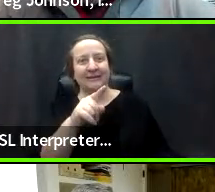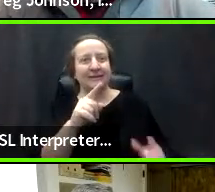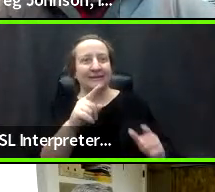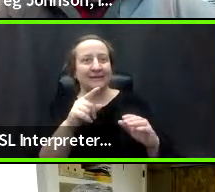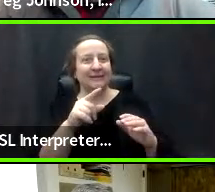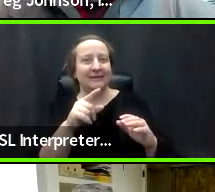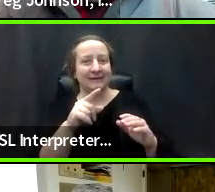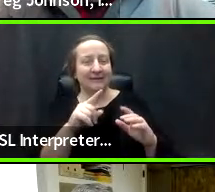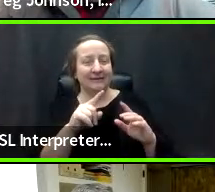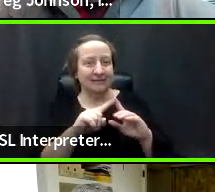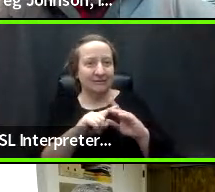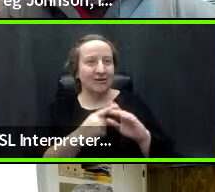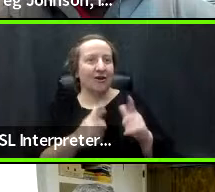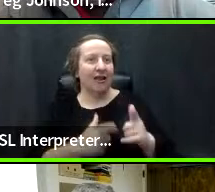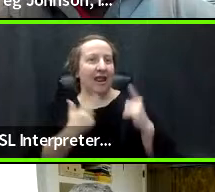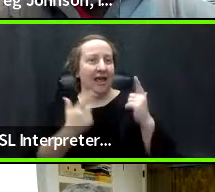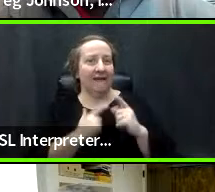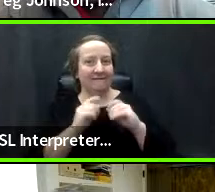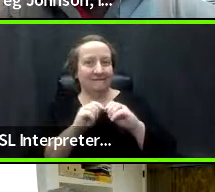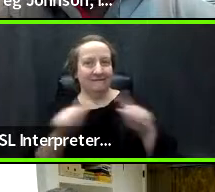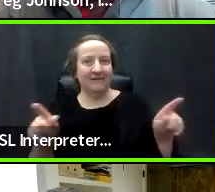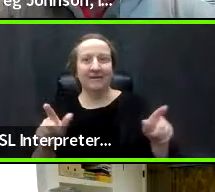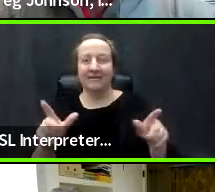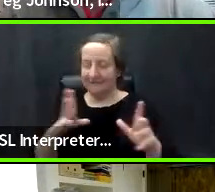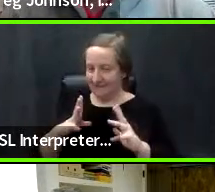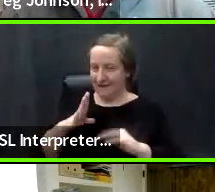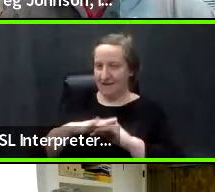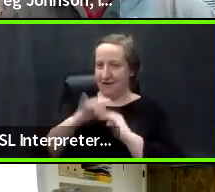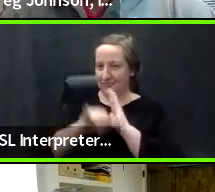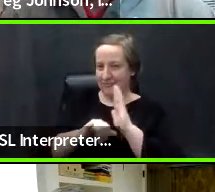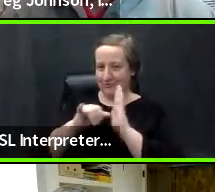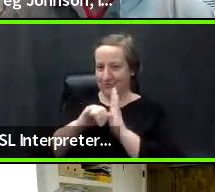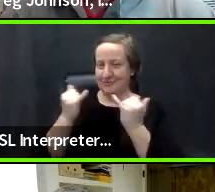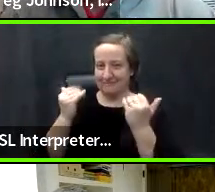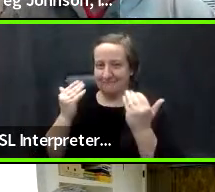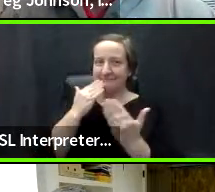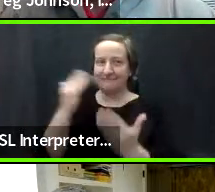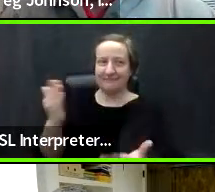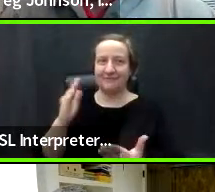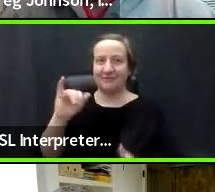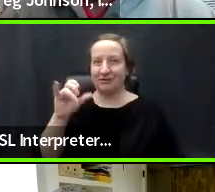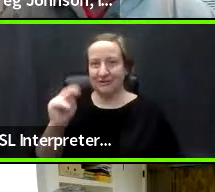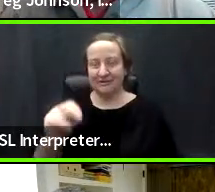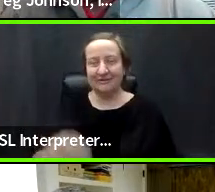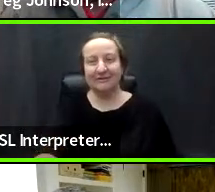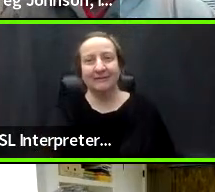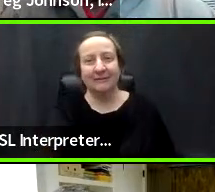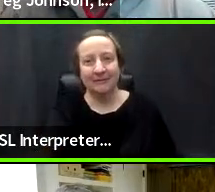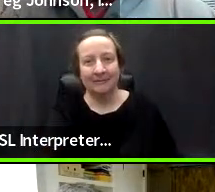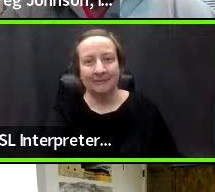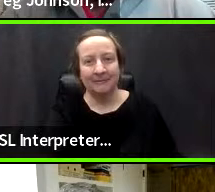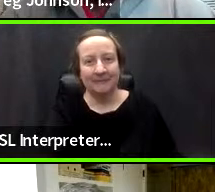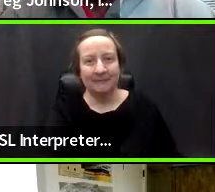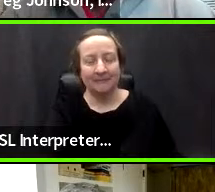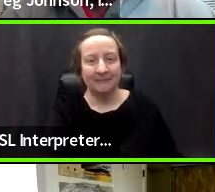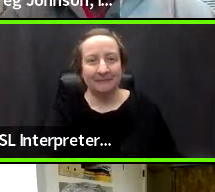us live, please? Yep, we're good on YouTube now. Thanks, Jason. Absolutely.